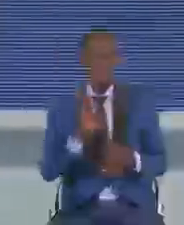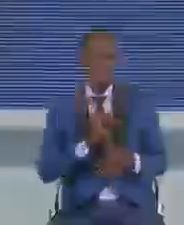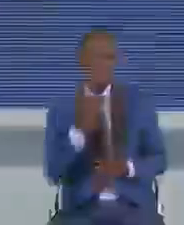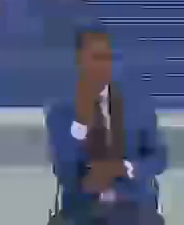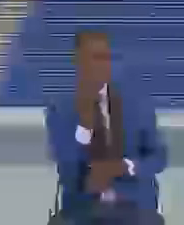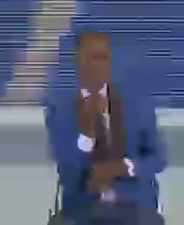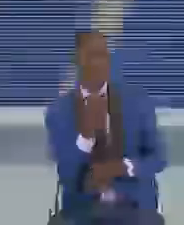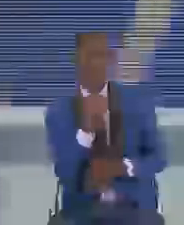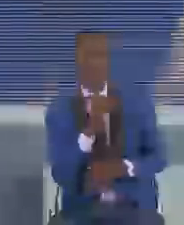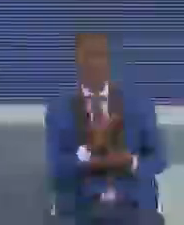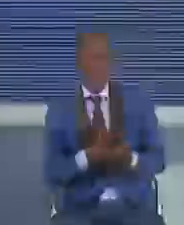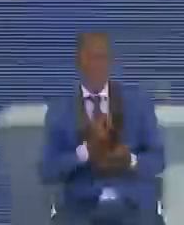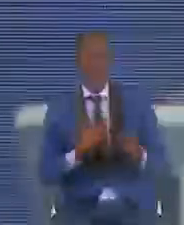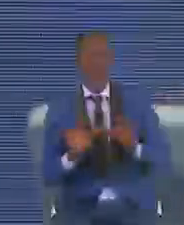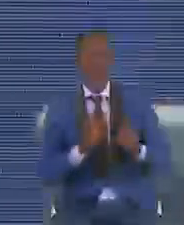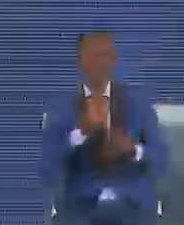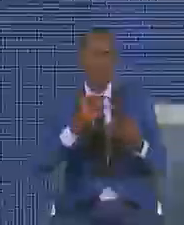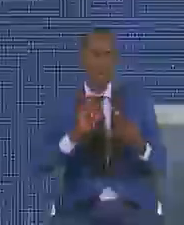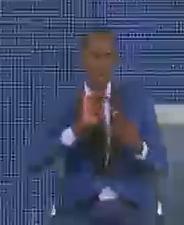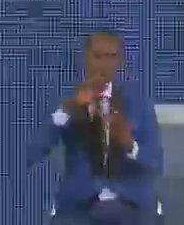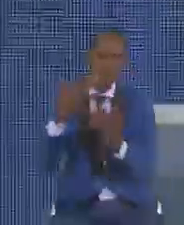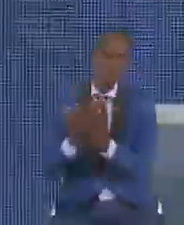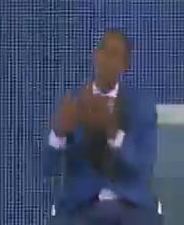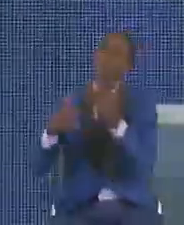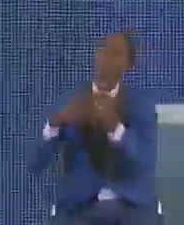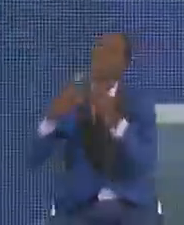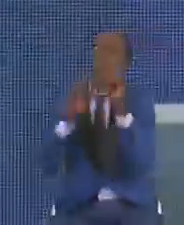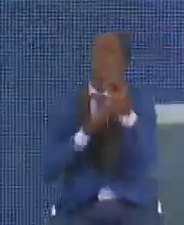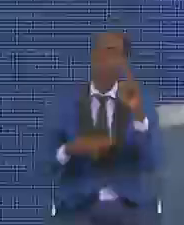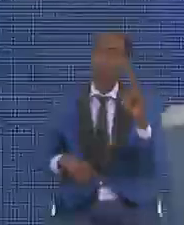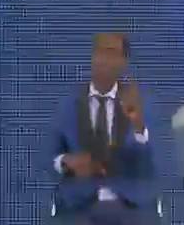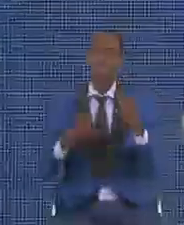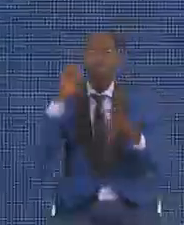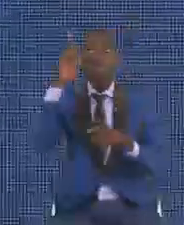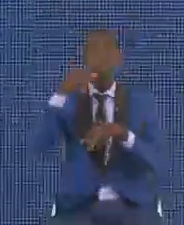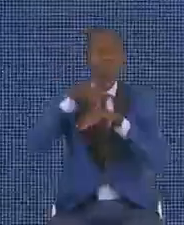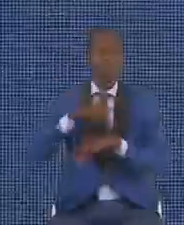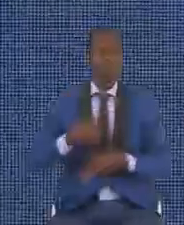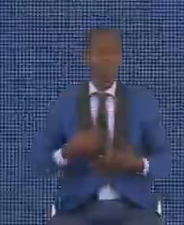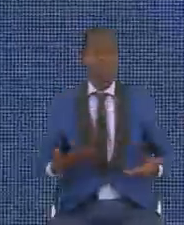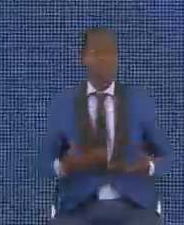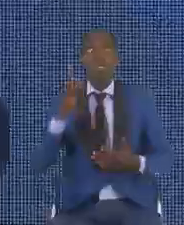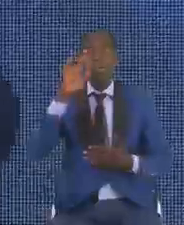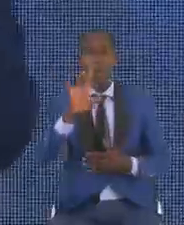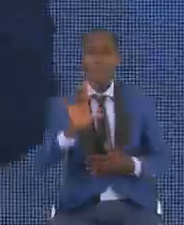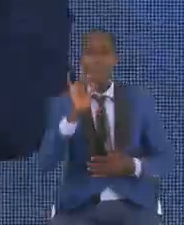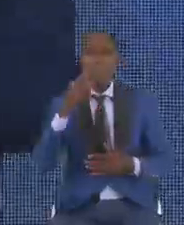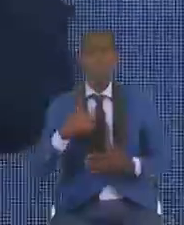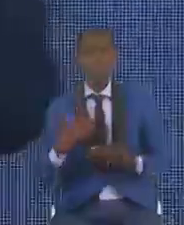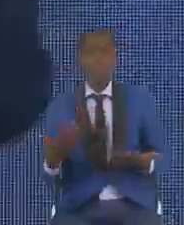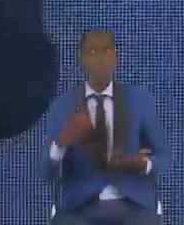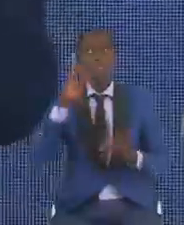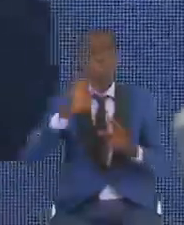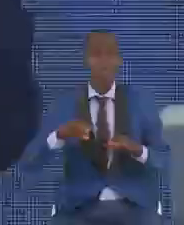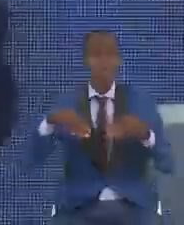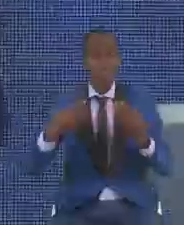when I get back to the Lord? He sent me here. He appointed me here. He gave me